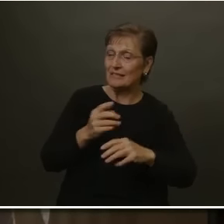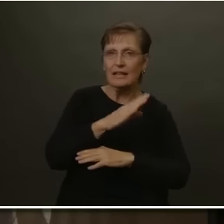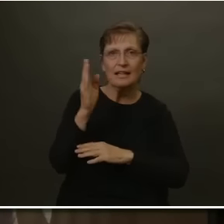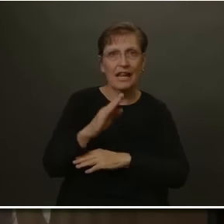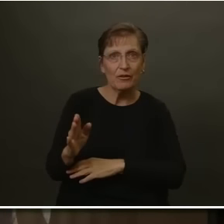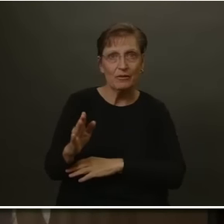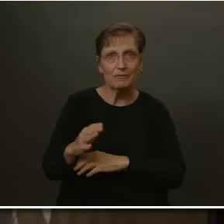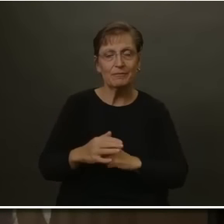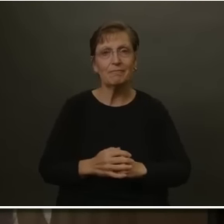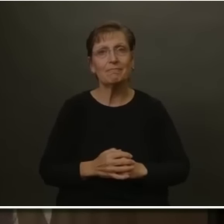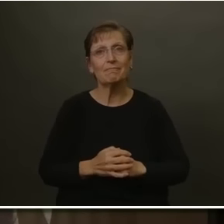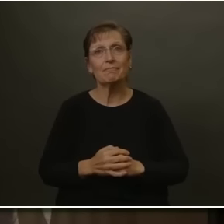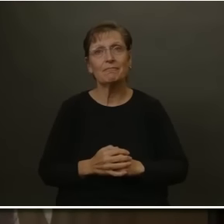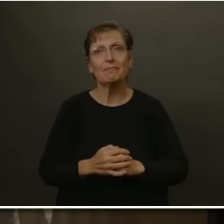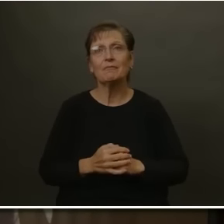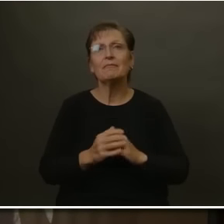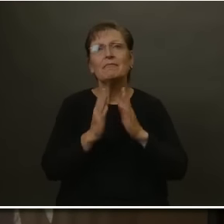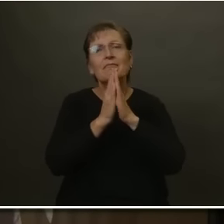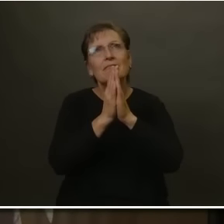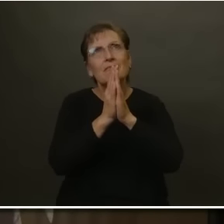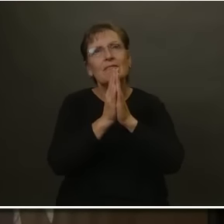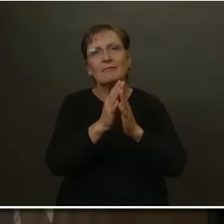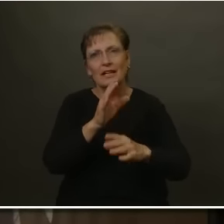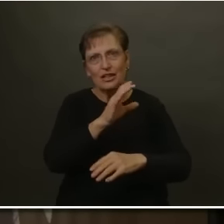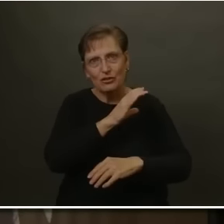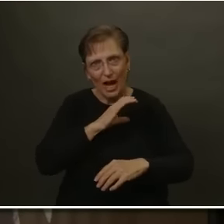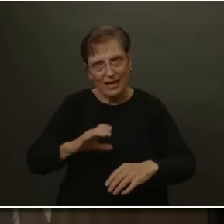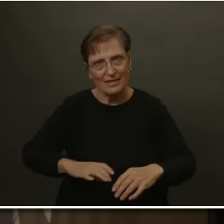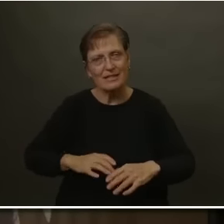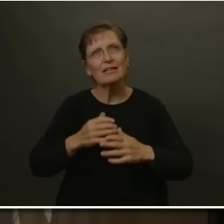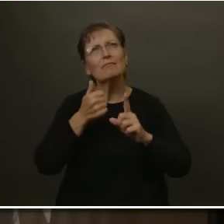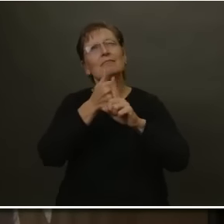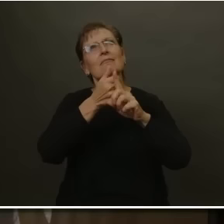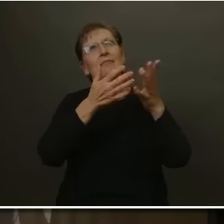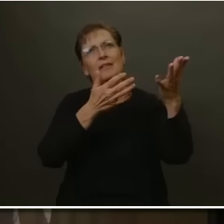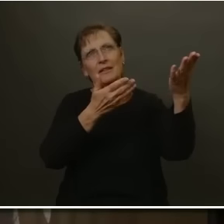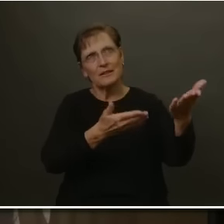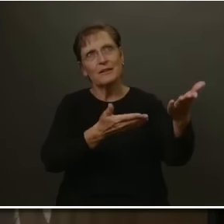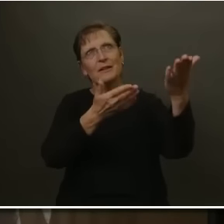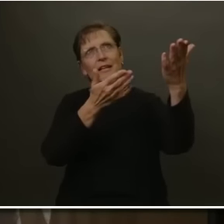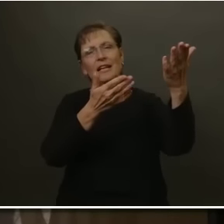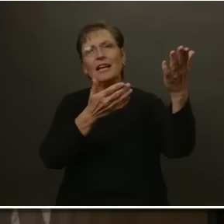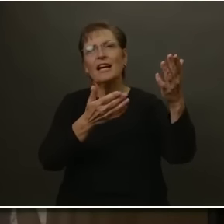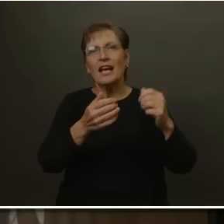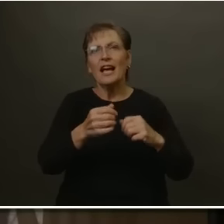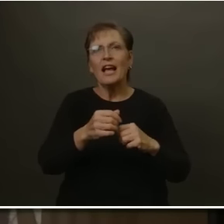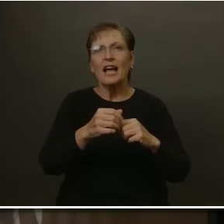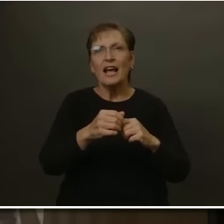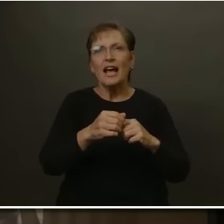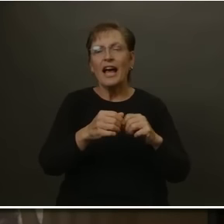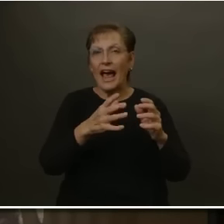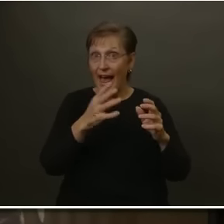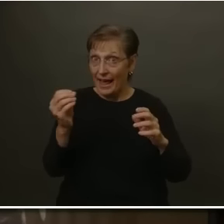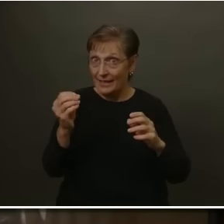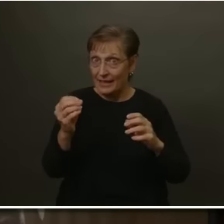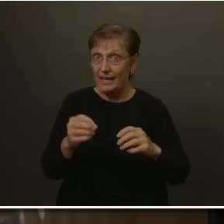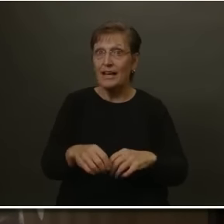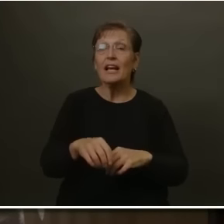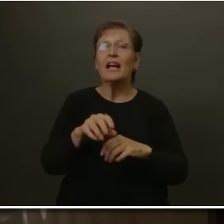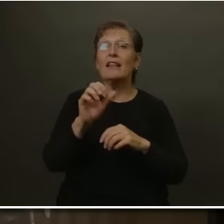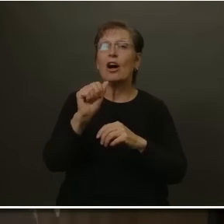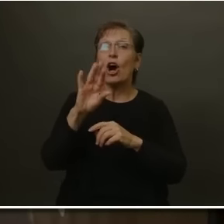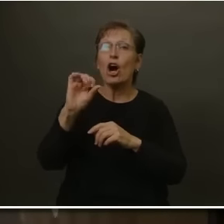In Christ, the Most Reverend and Right Honorable Justin Welby, the Archbishop of